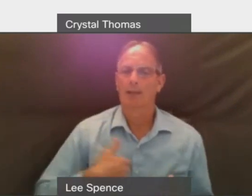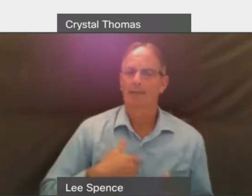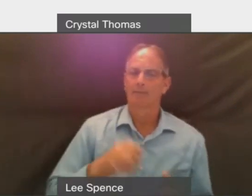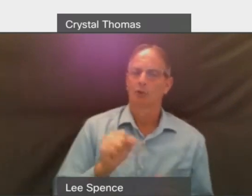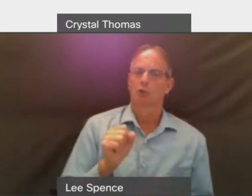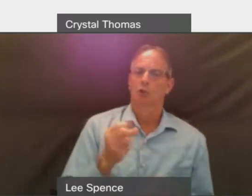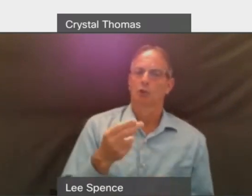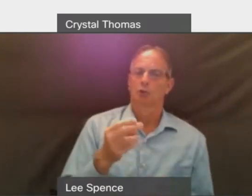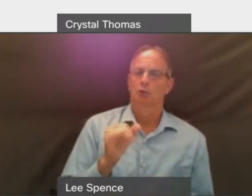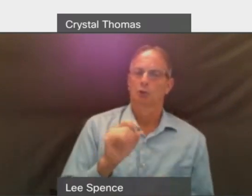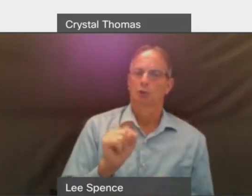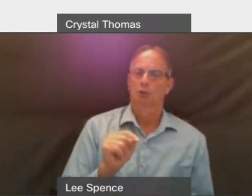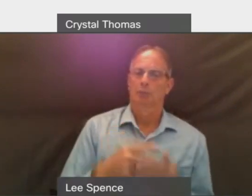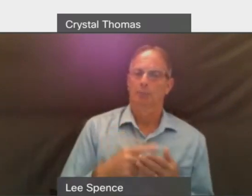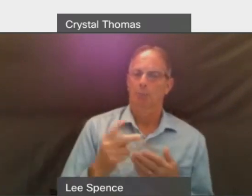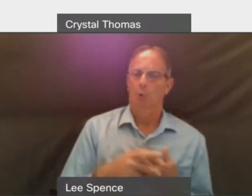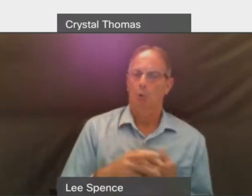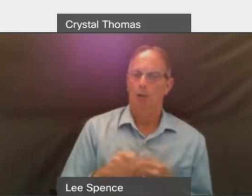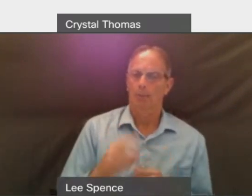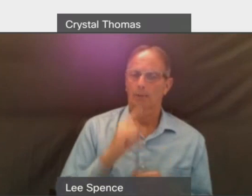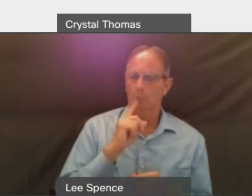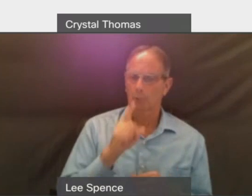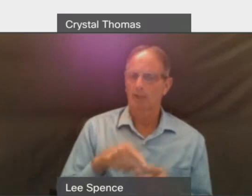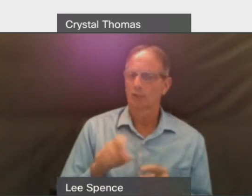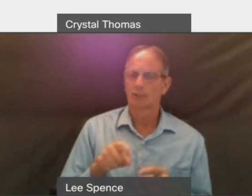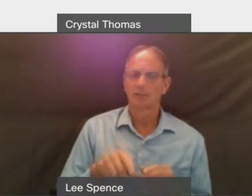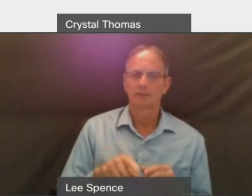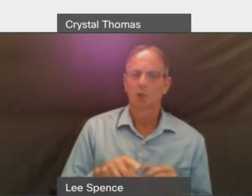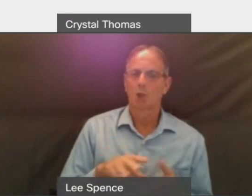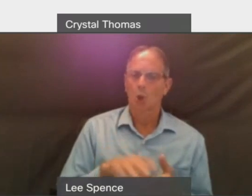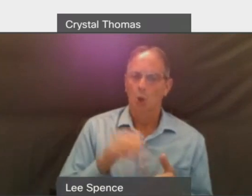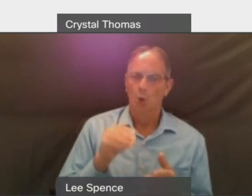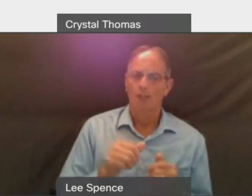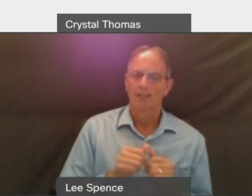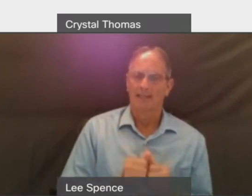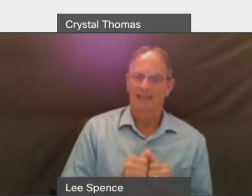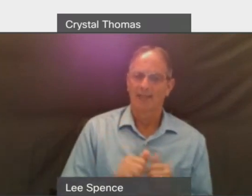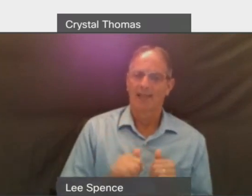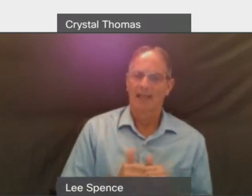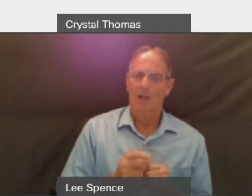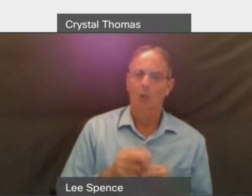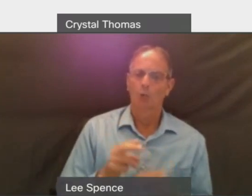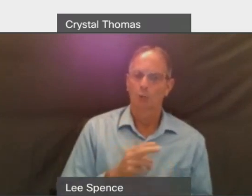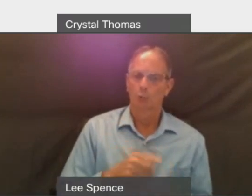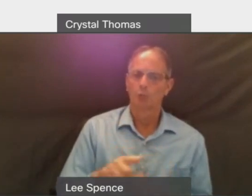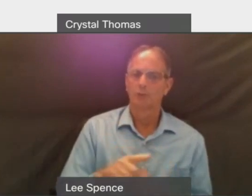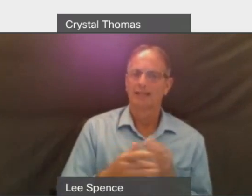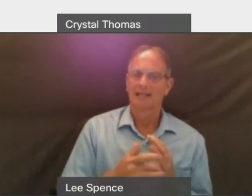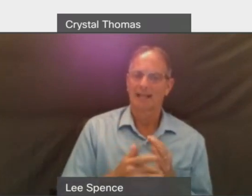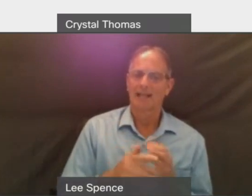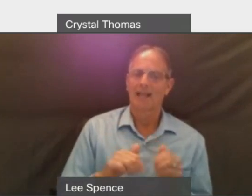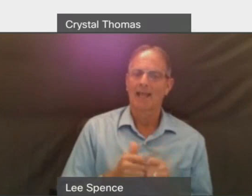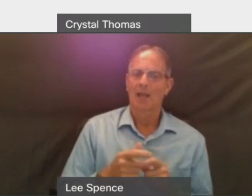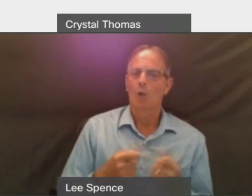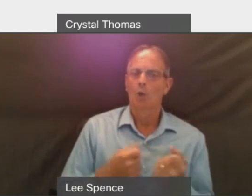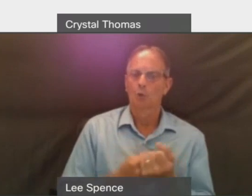we're basically just learning together with how to use technology or support people in